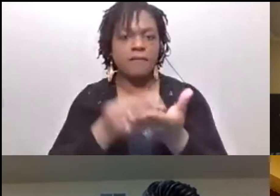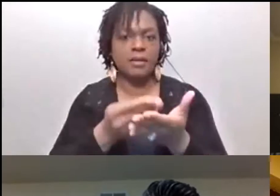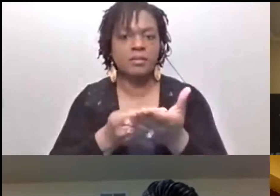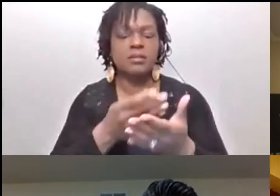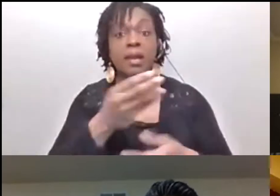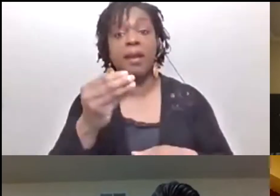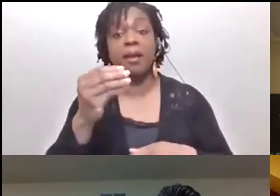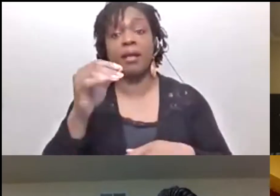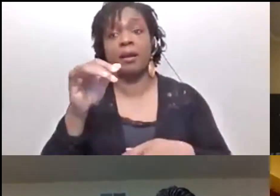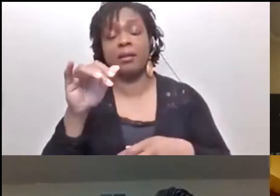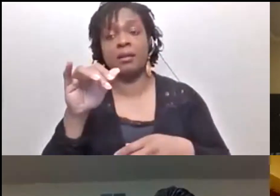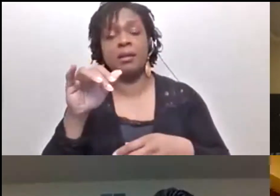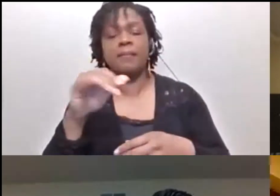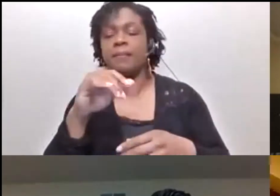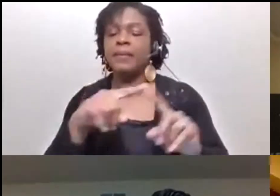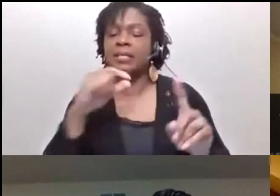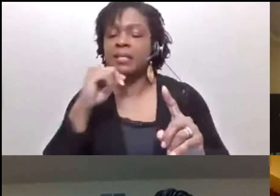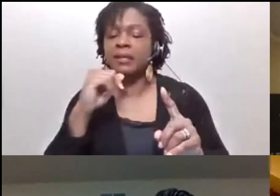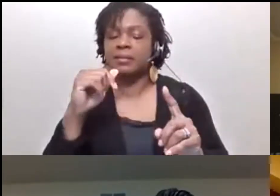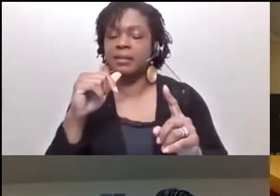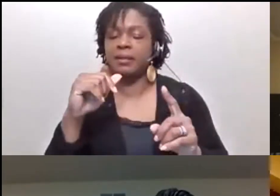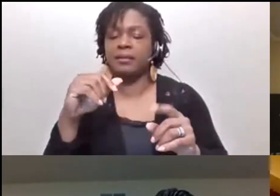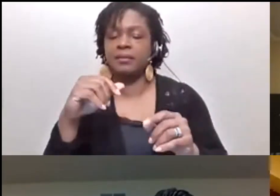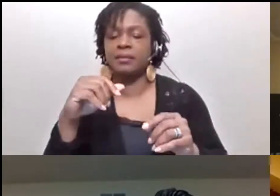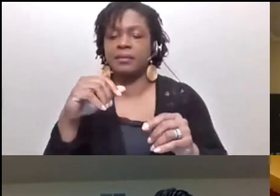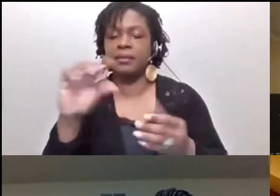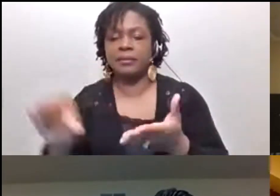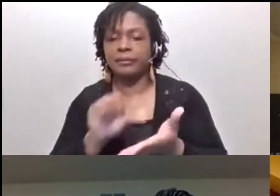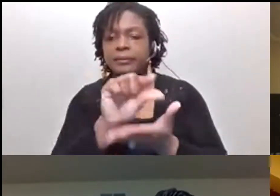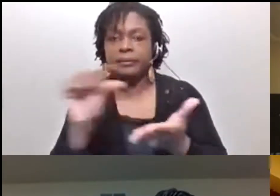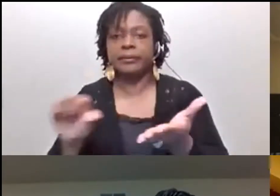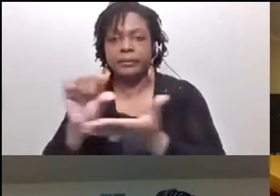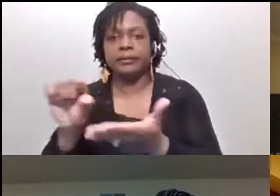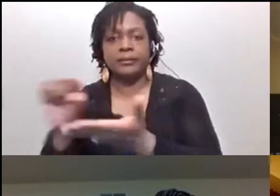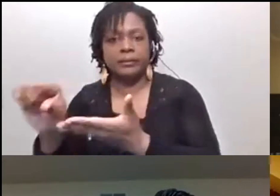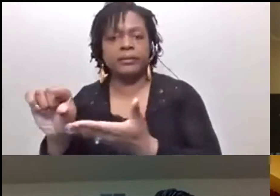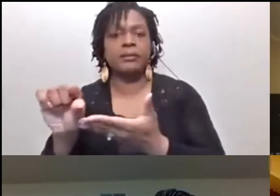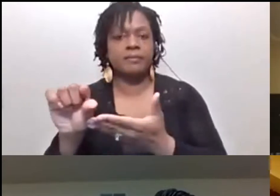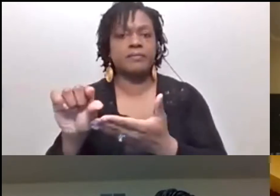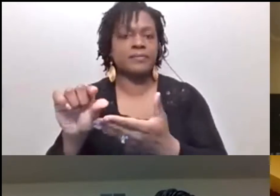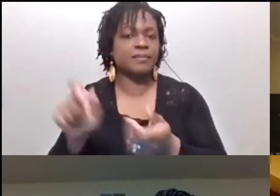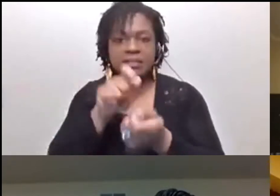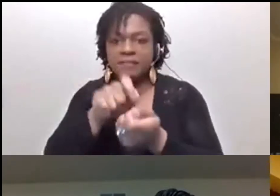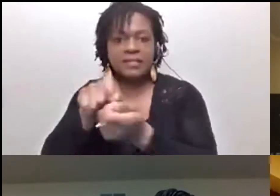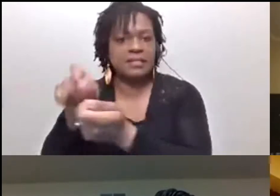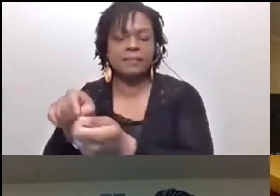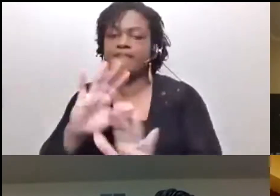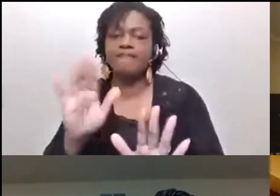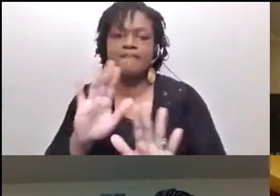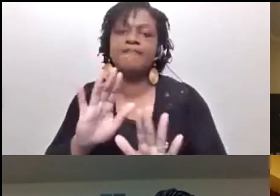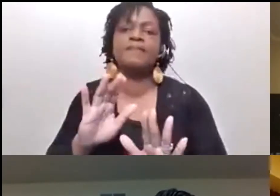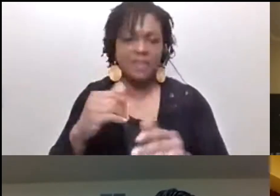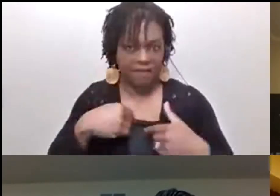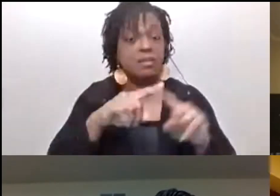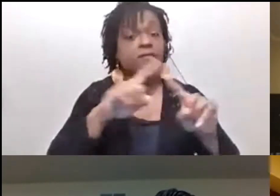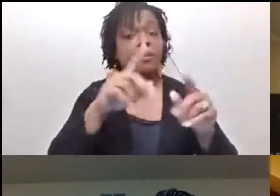it does not direct dollars in a specific place. There are many providers out there who have different needs